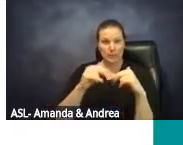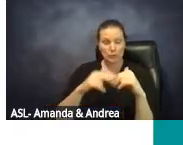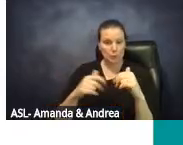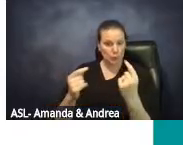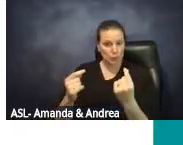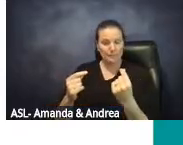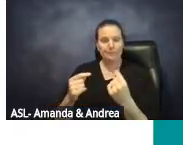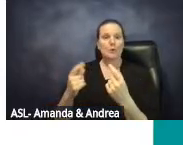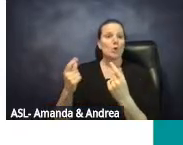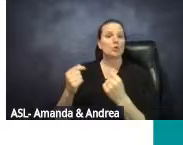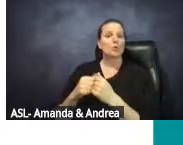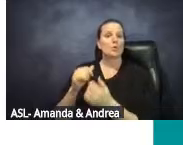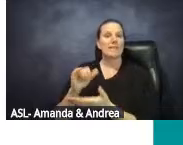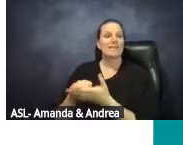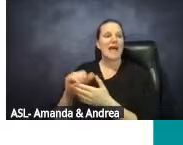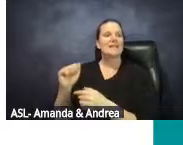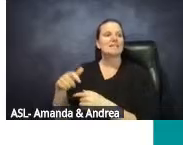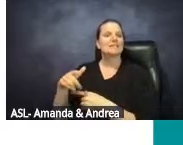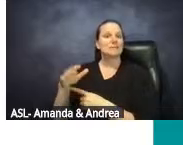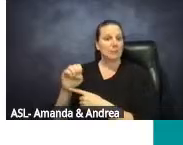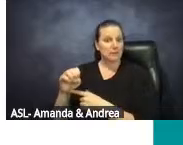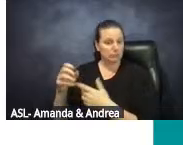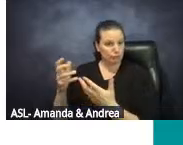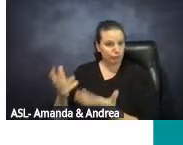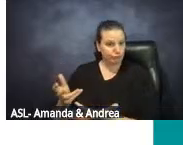want to do with those spaces,